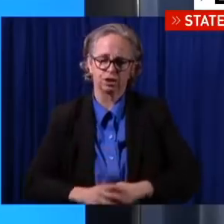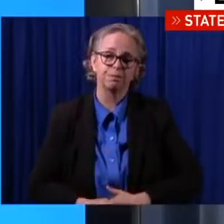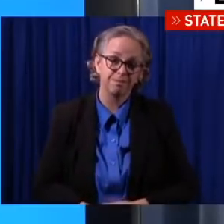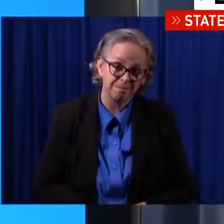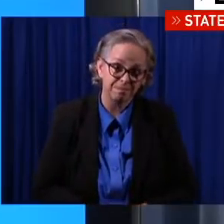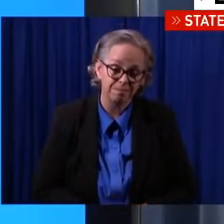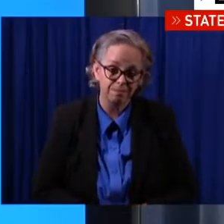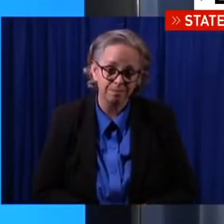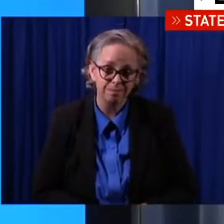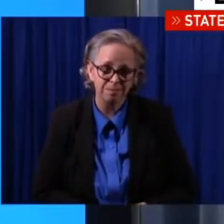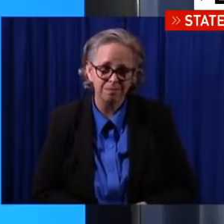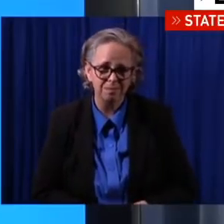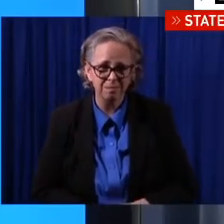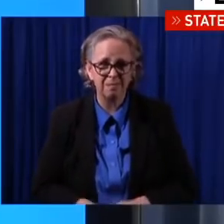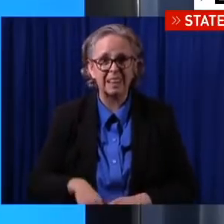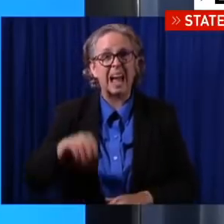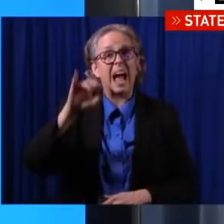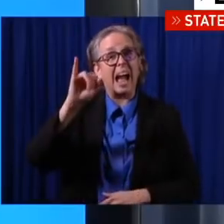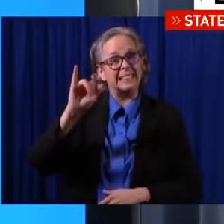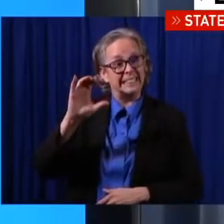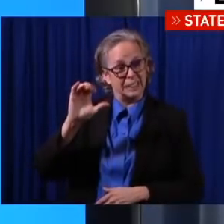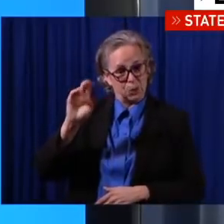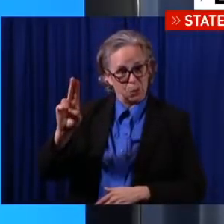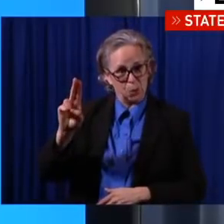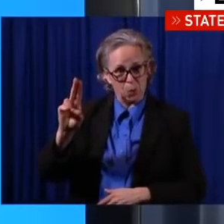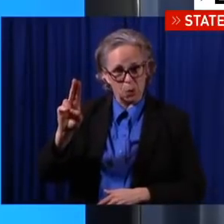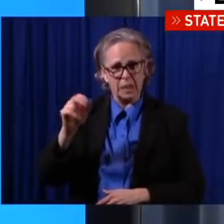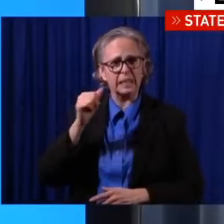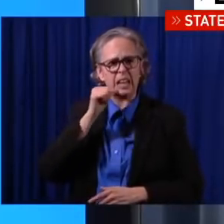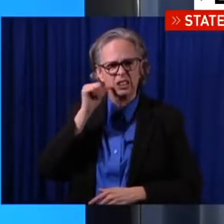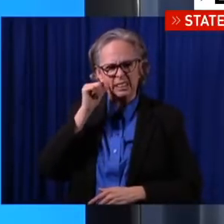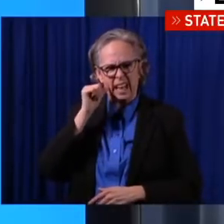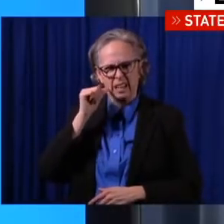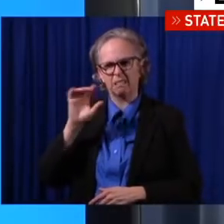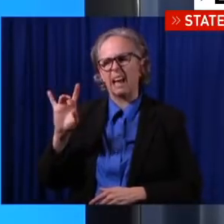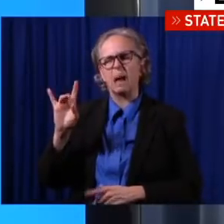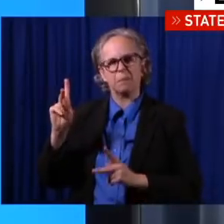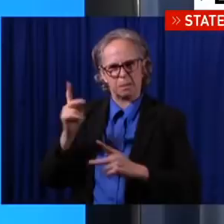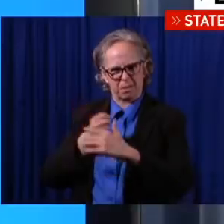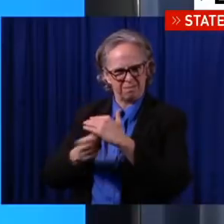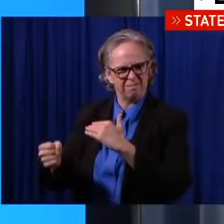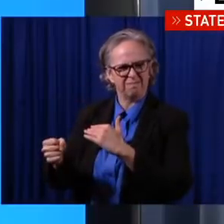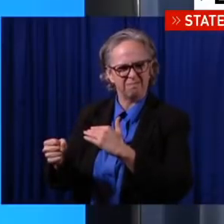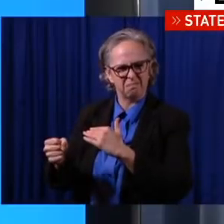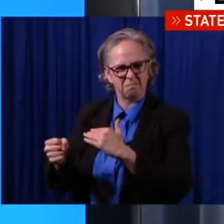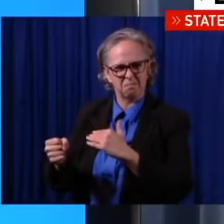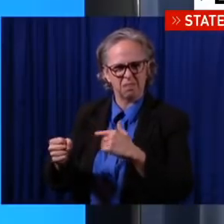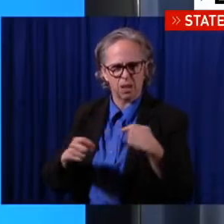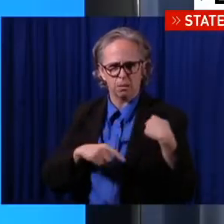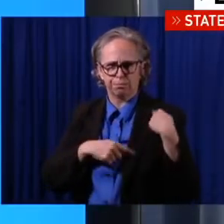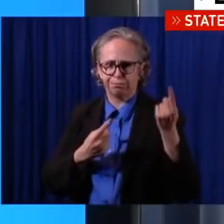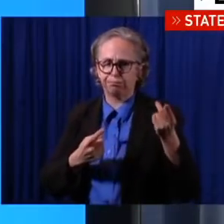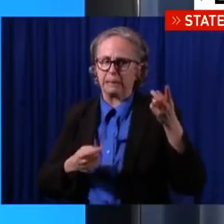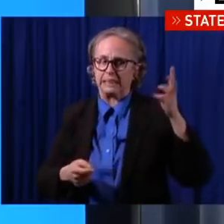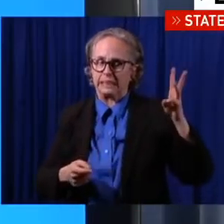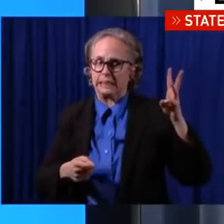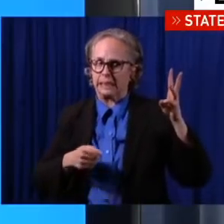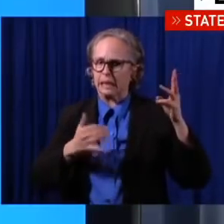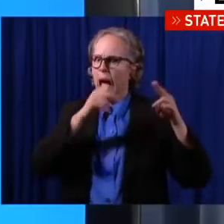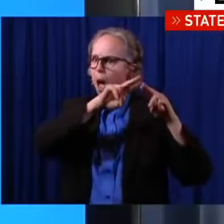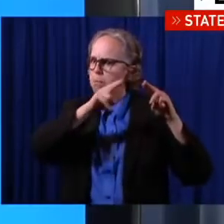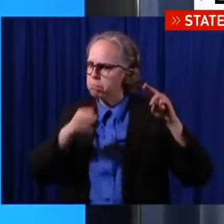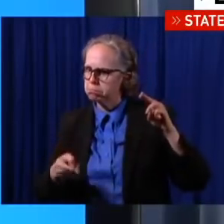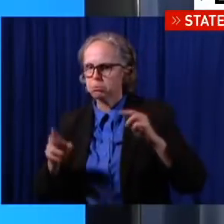admissions yesterday's was 8. The average has been 16. So again, these numbers are pretty